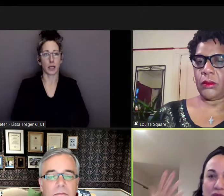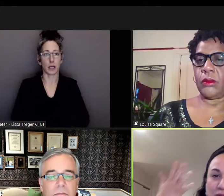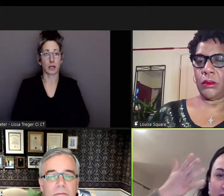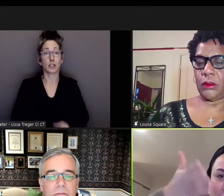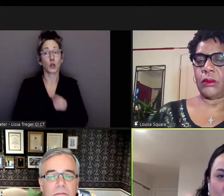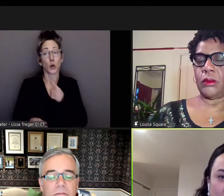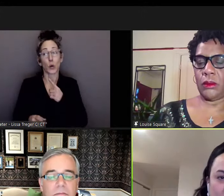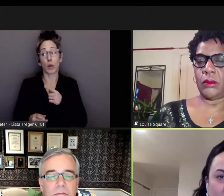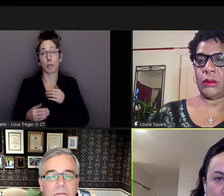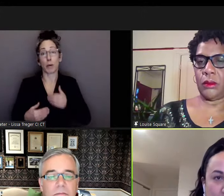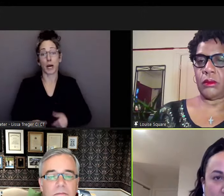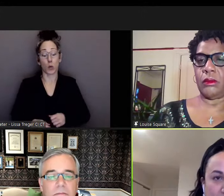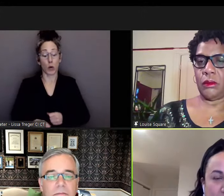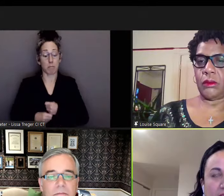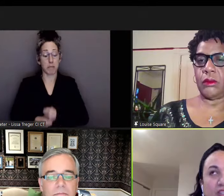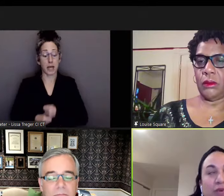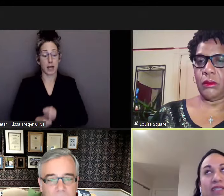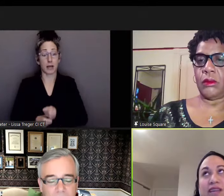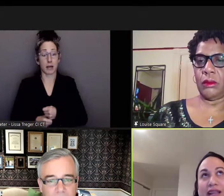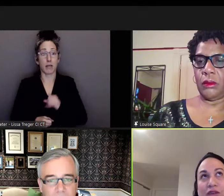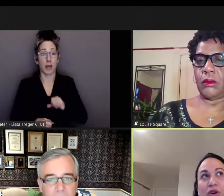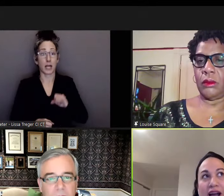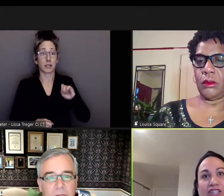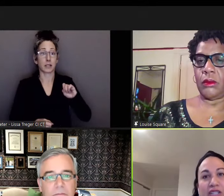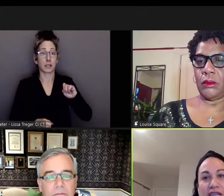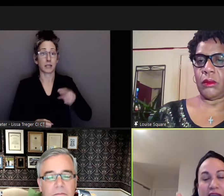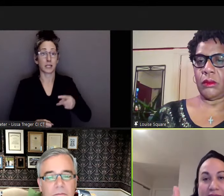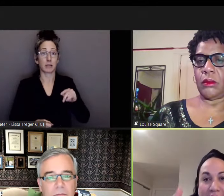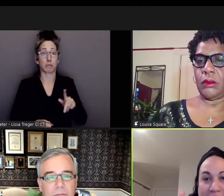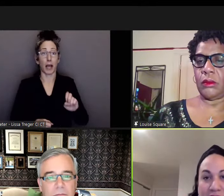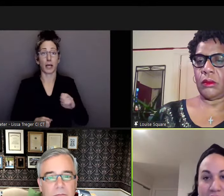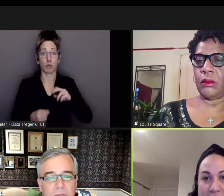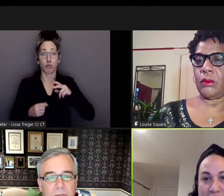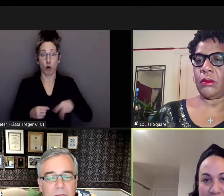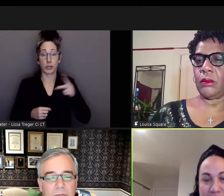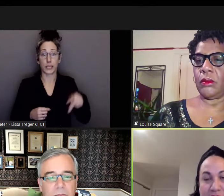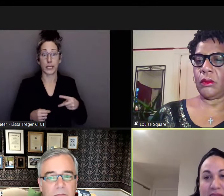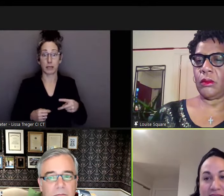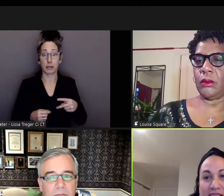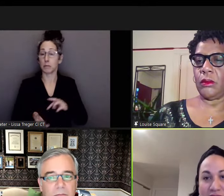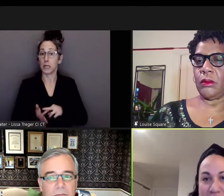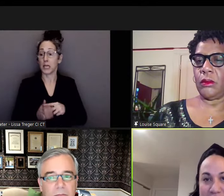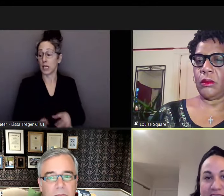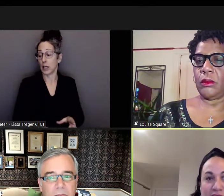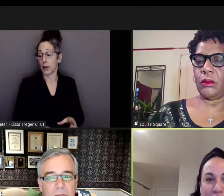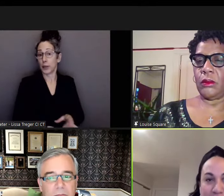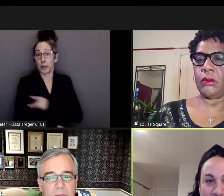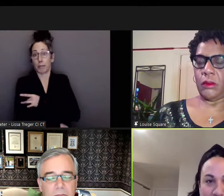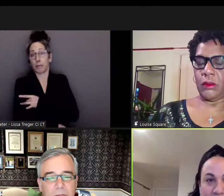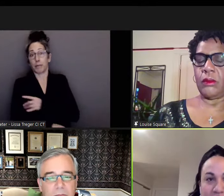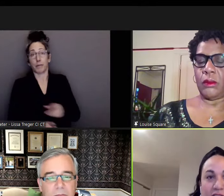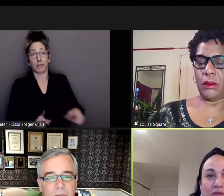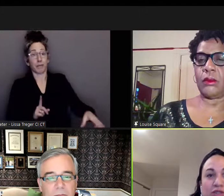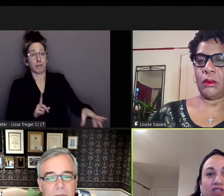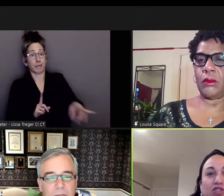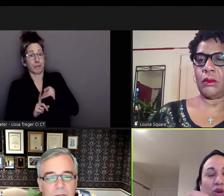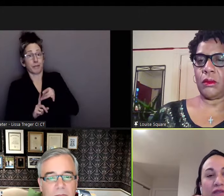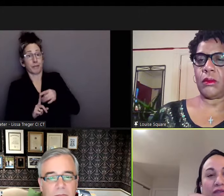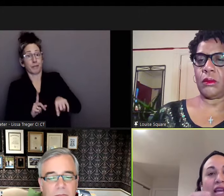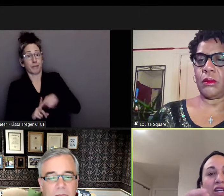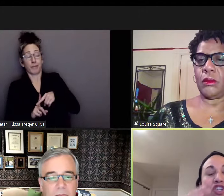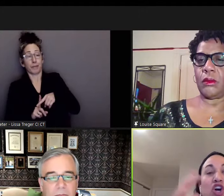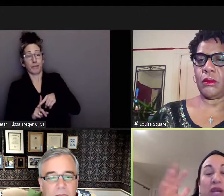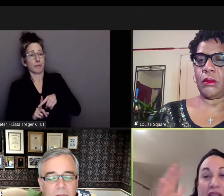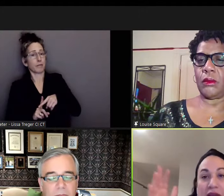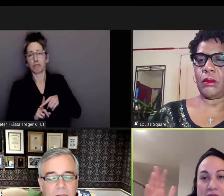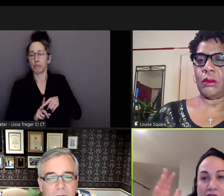our immune system to respond to it. So it's not that we're actually getting the virus, making the virus and infecting ourselves. We're just sort